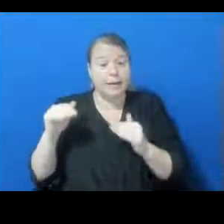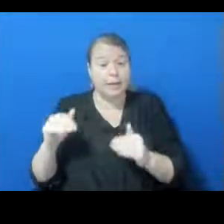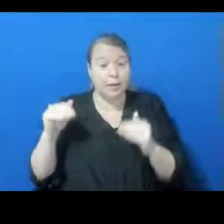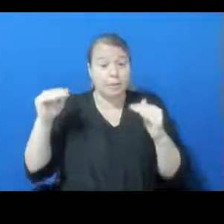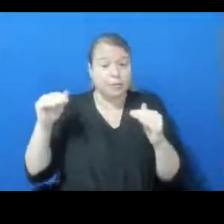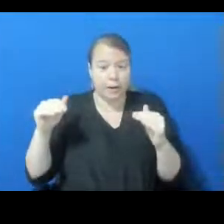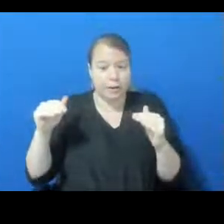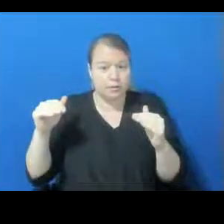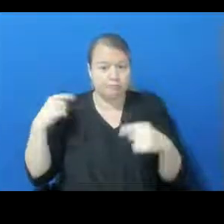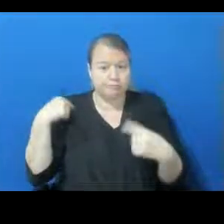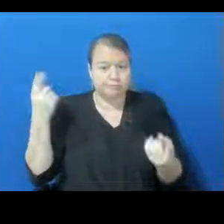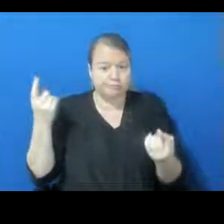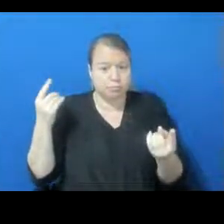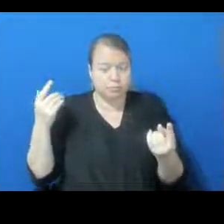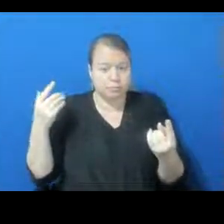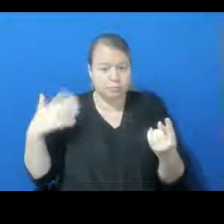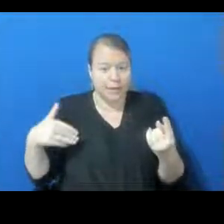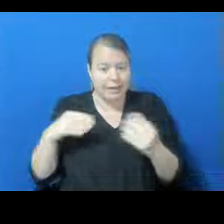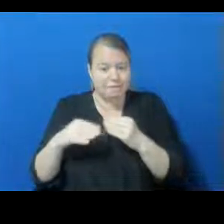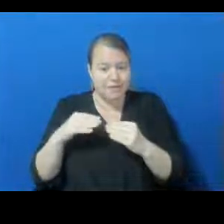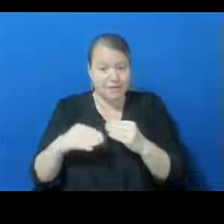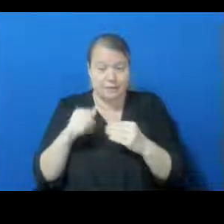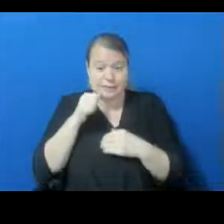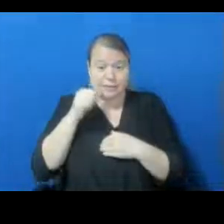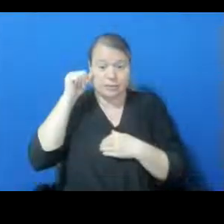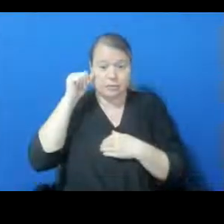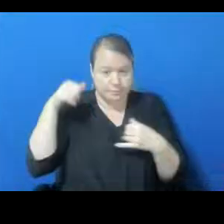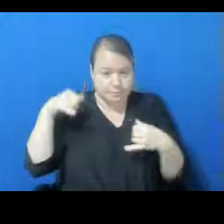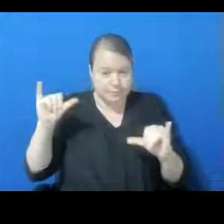that problem. It was still happening yesterday.